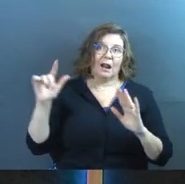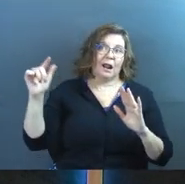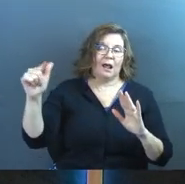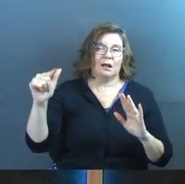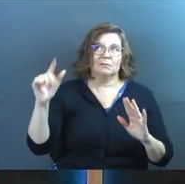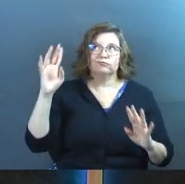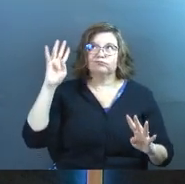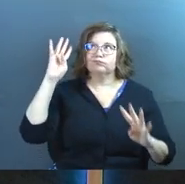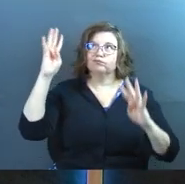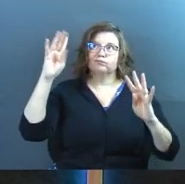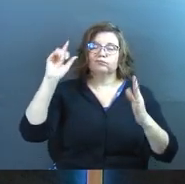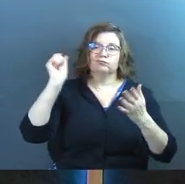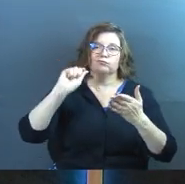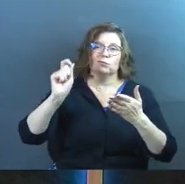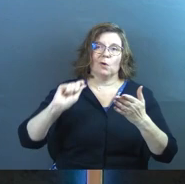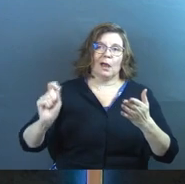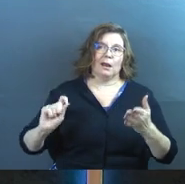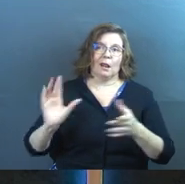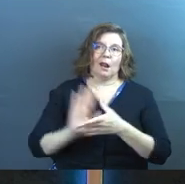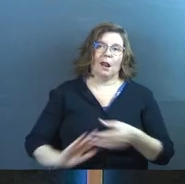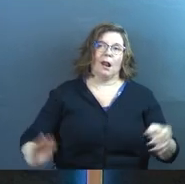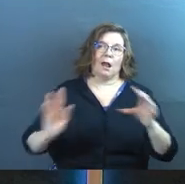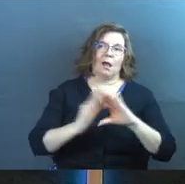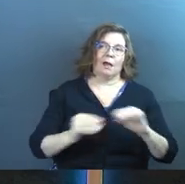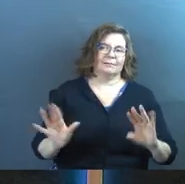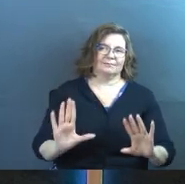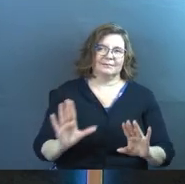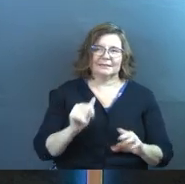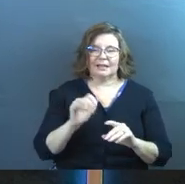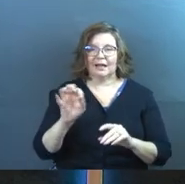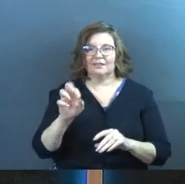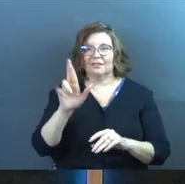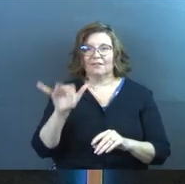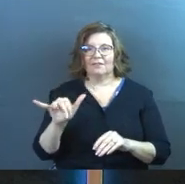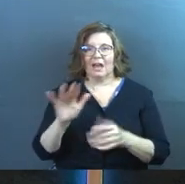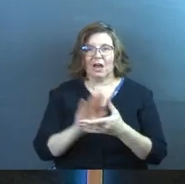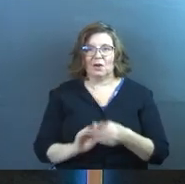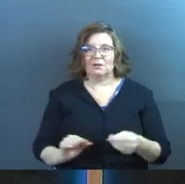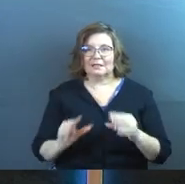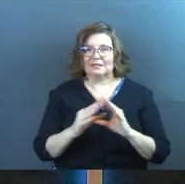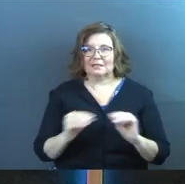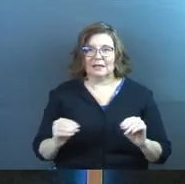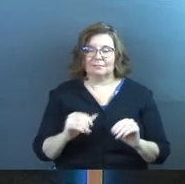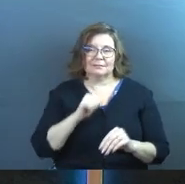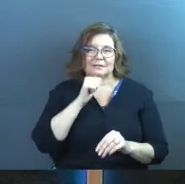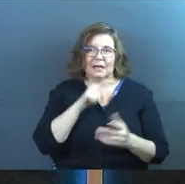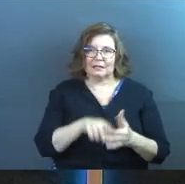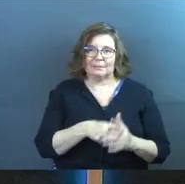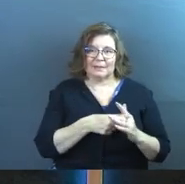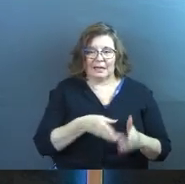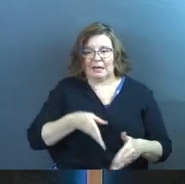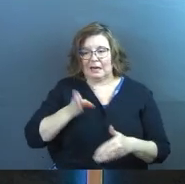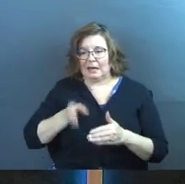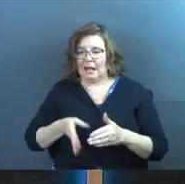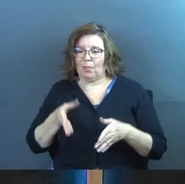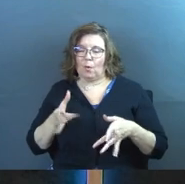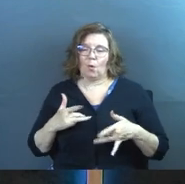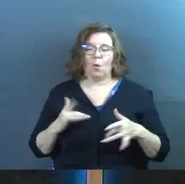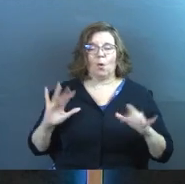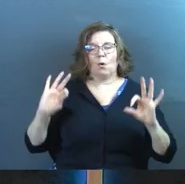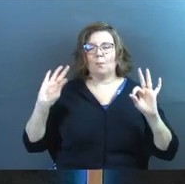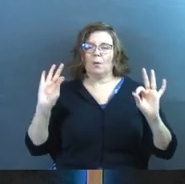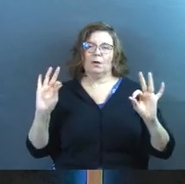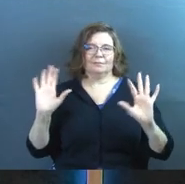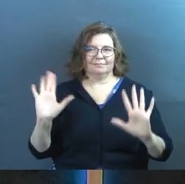fact that are writing a legend. This is not a fairy tale. It does not begin and end the way fairy tales